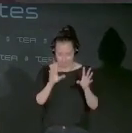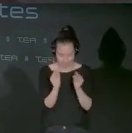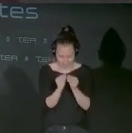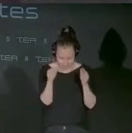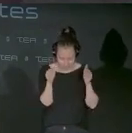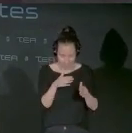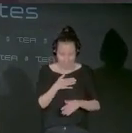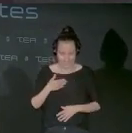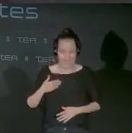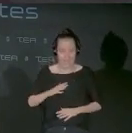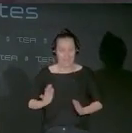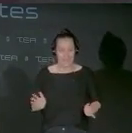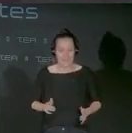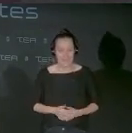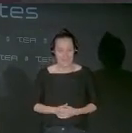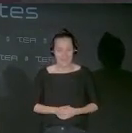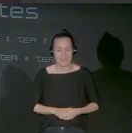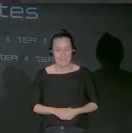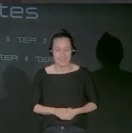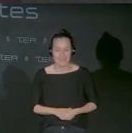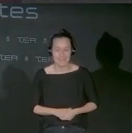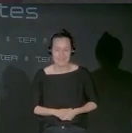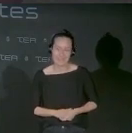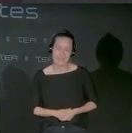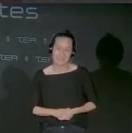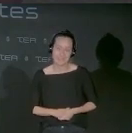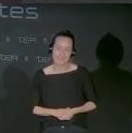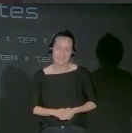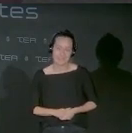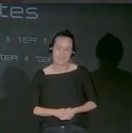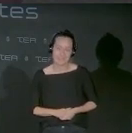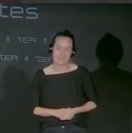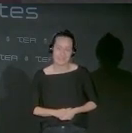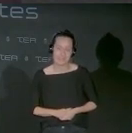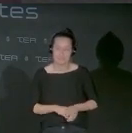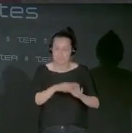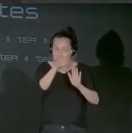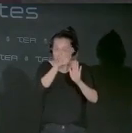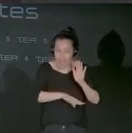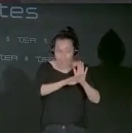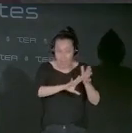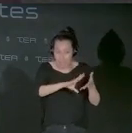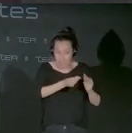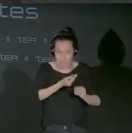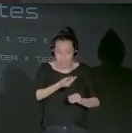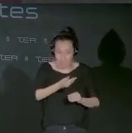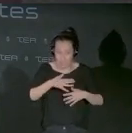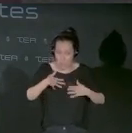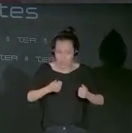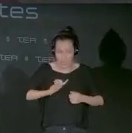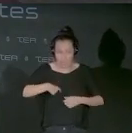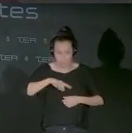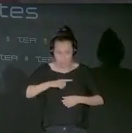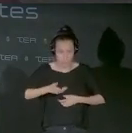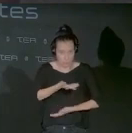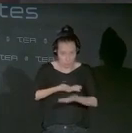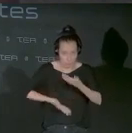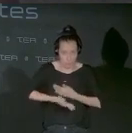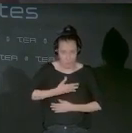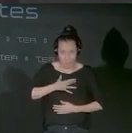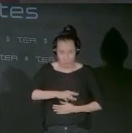any application where we are collaborating or using in changing things together